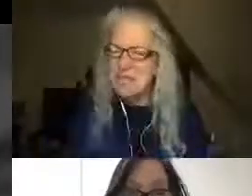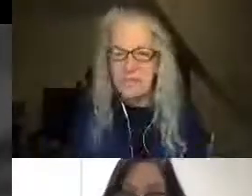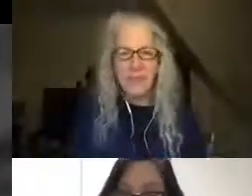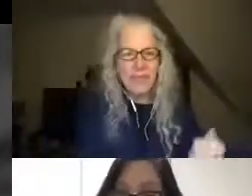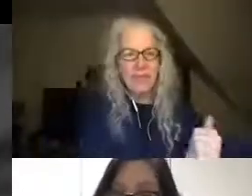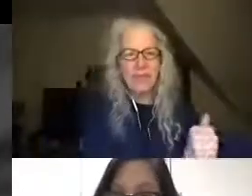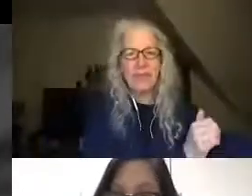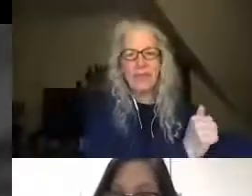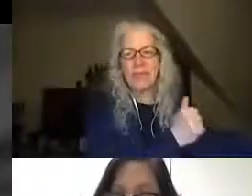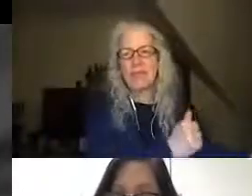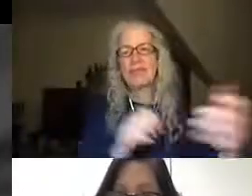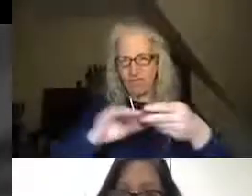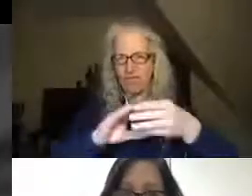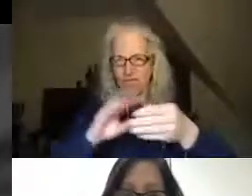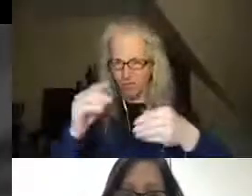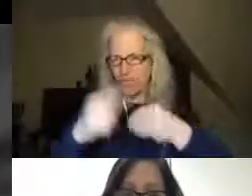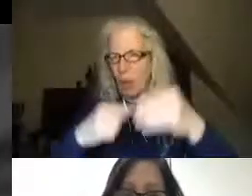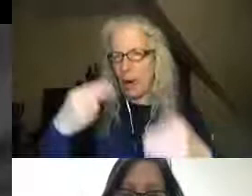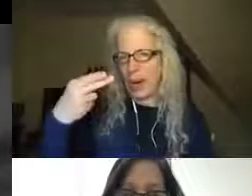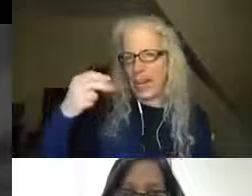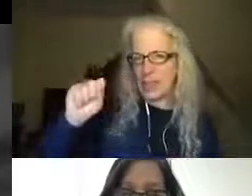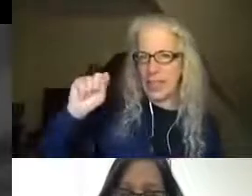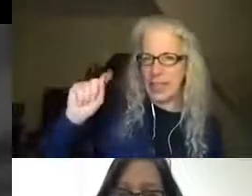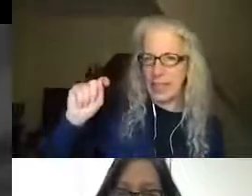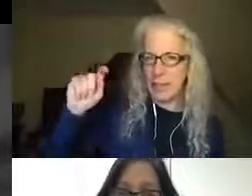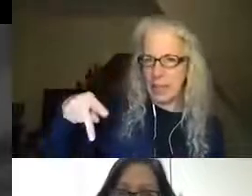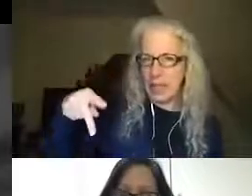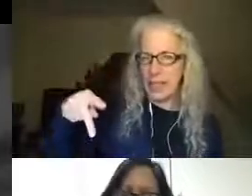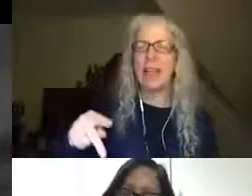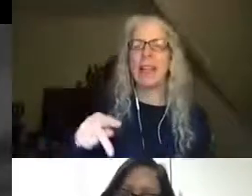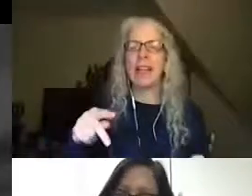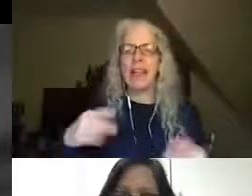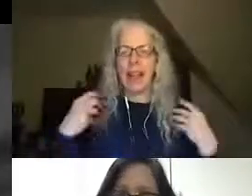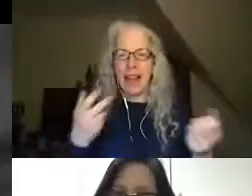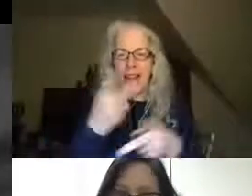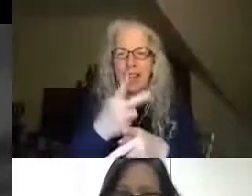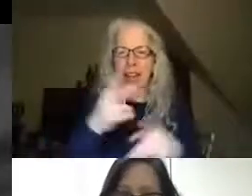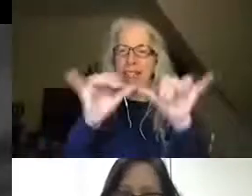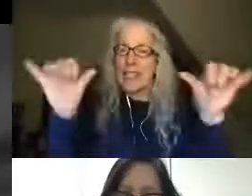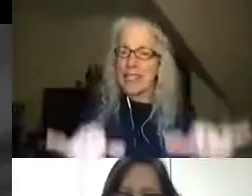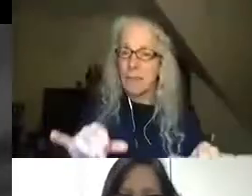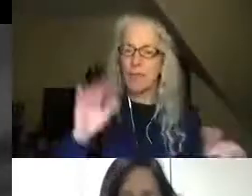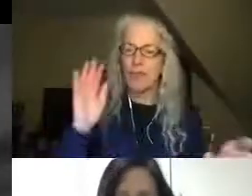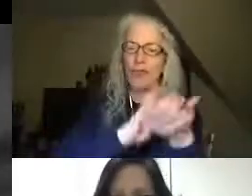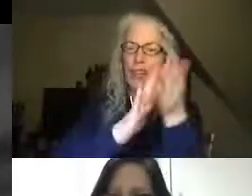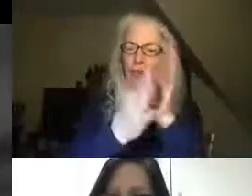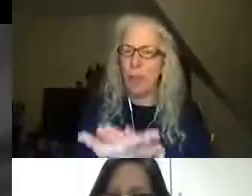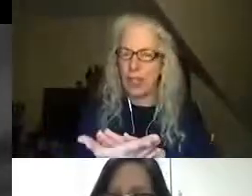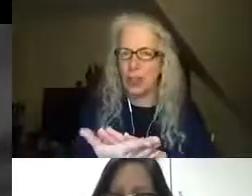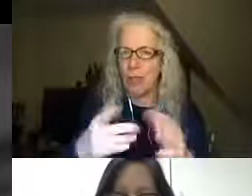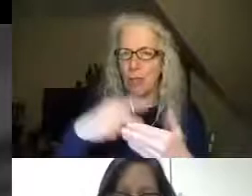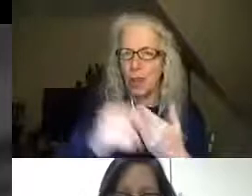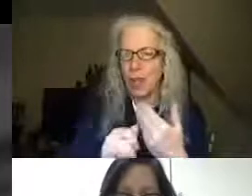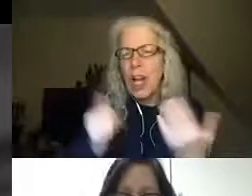I'll be talking about HSTP, the Healthcare System Transformation Project. Before I begin, I just want to take a brief